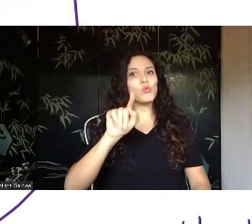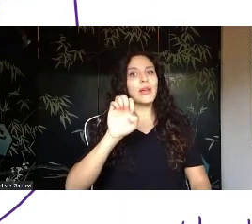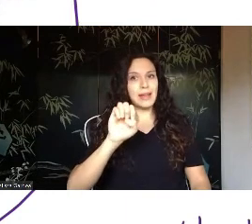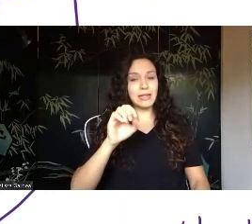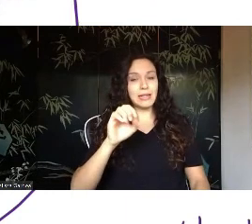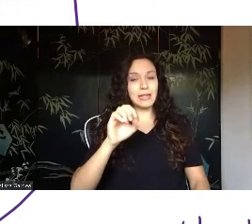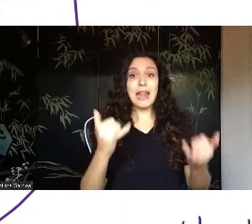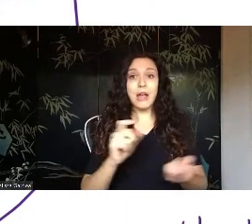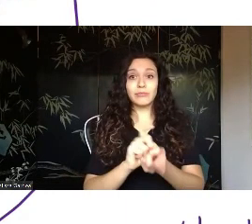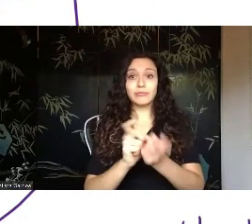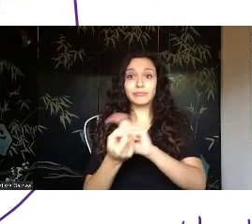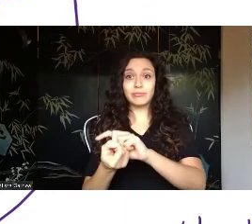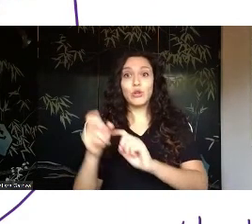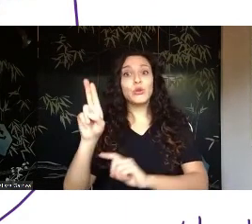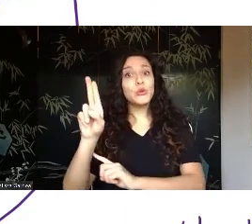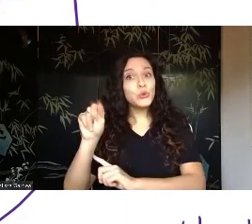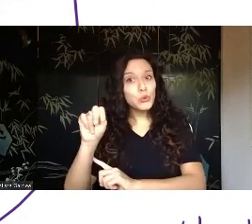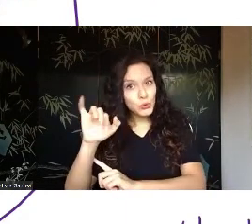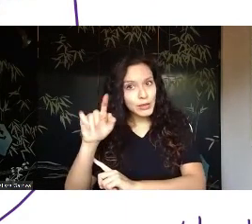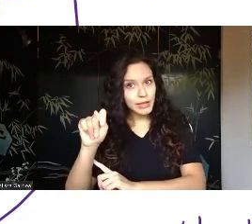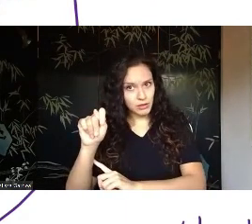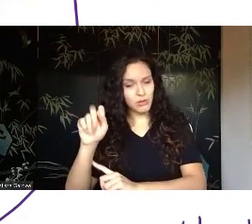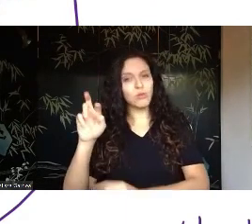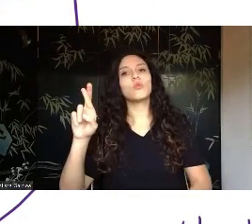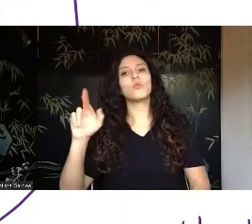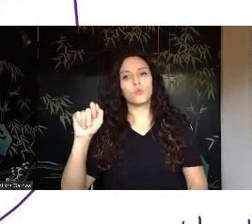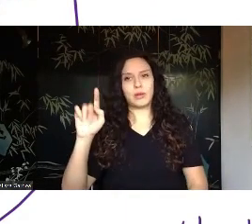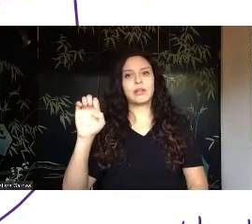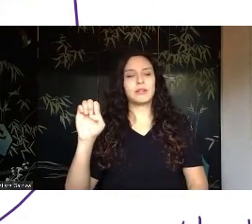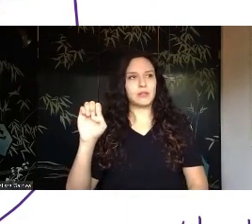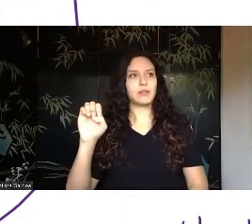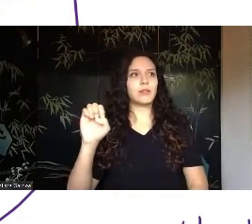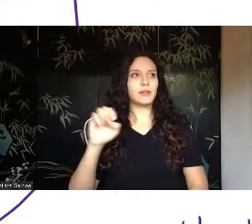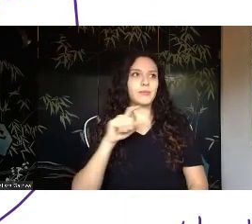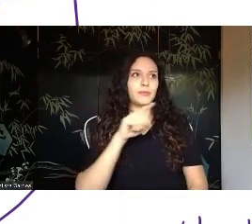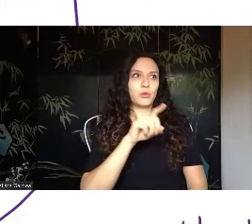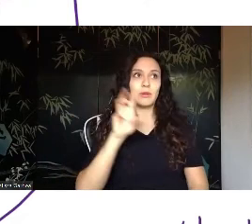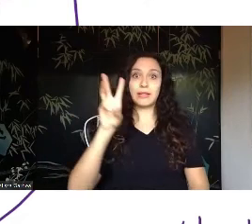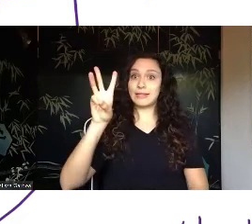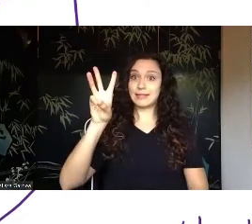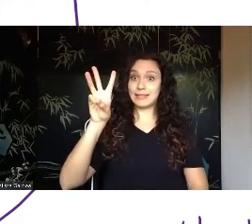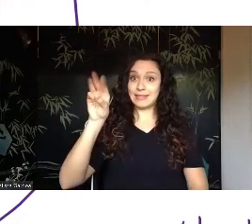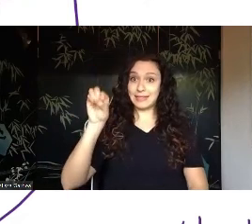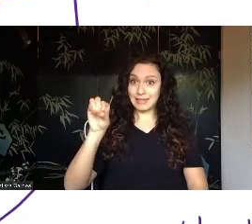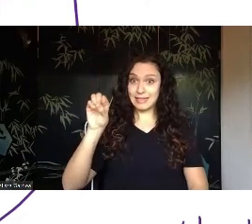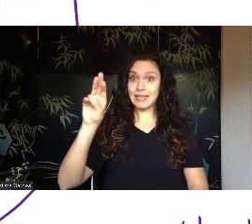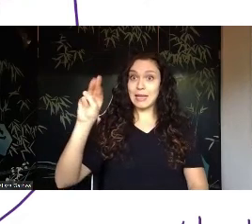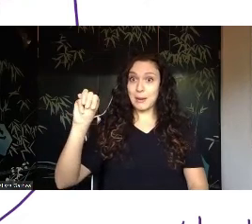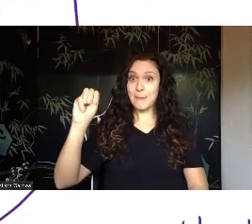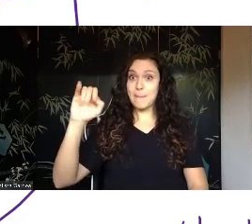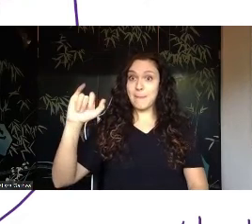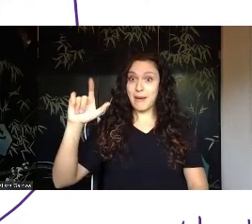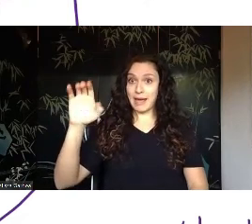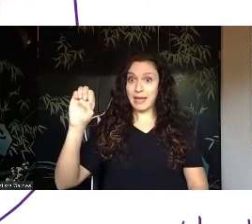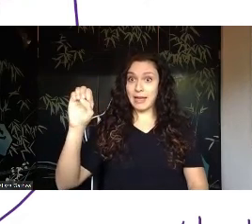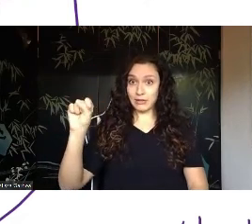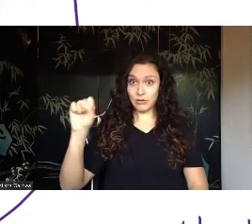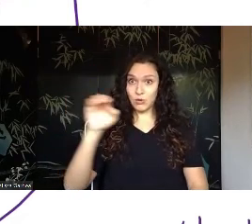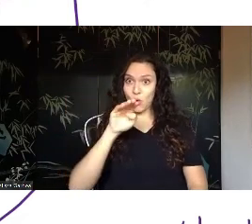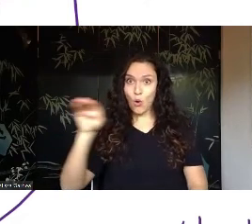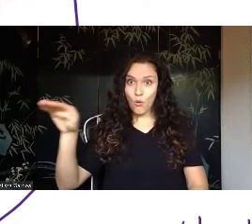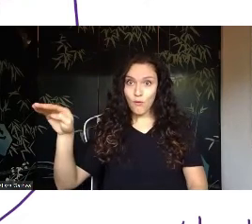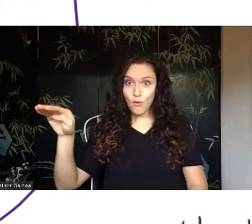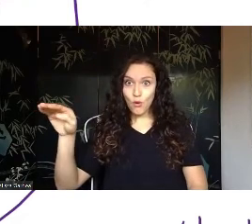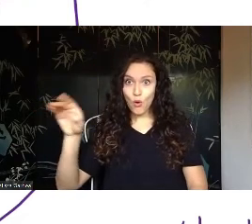rate. Remember, I gotta make it into a unit rate. So then I will say 60 miles per